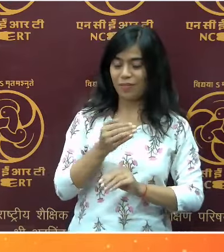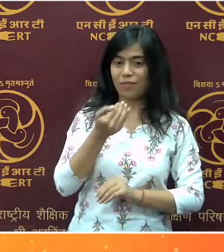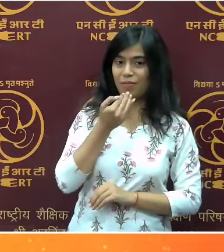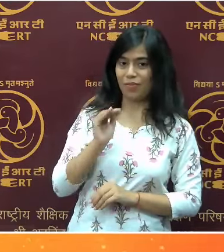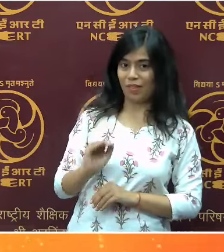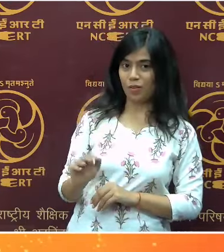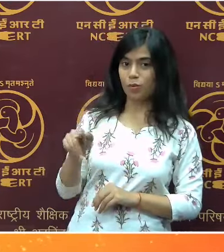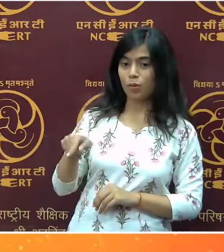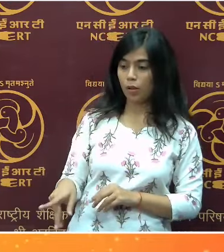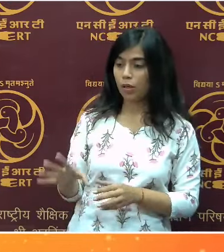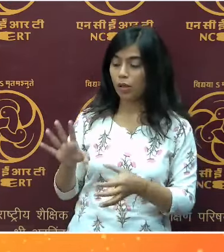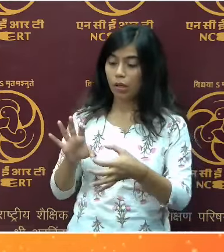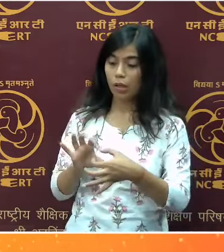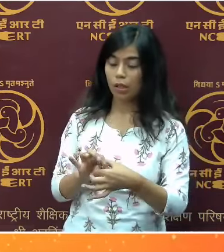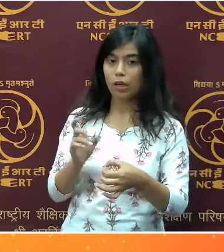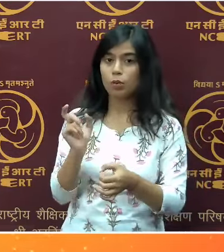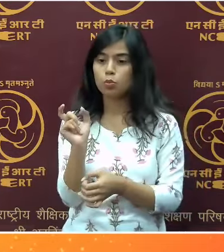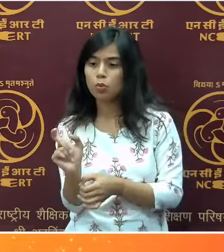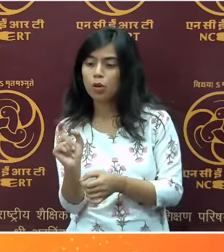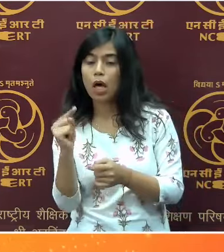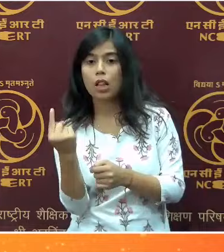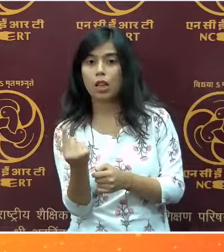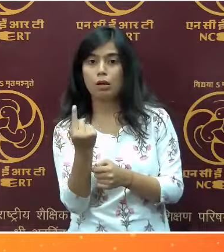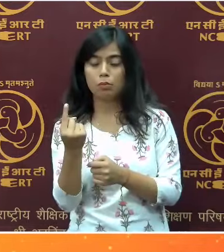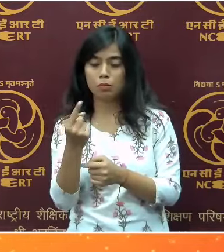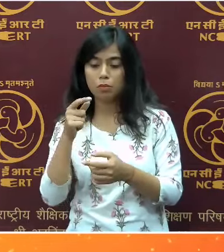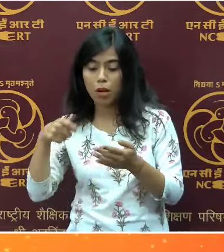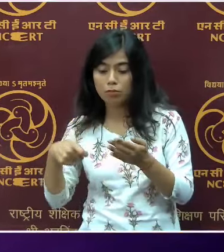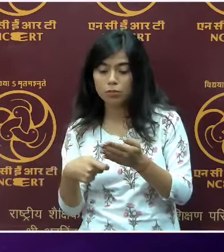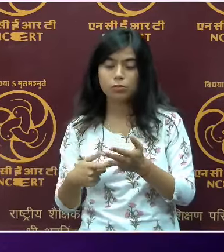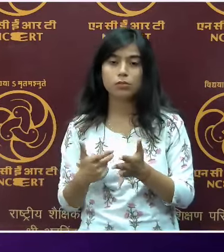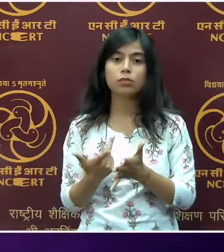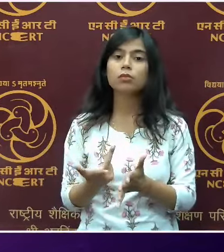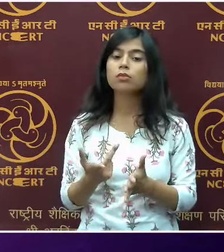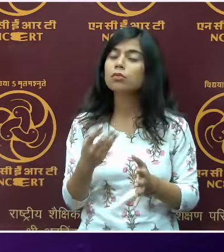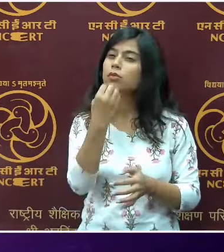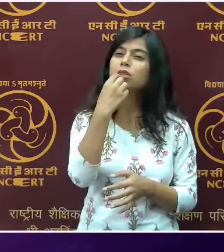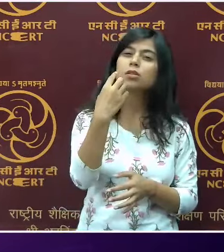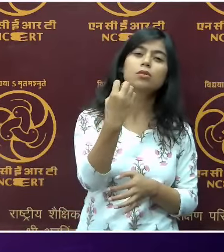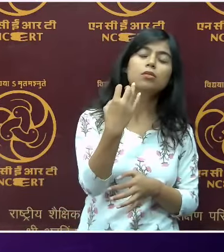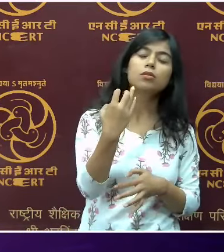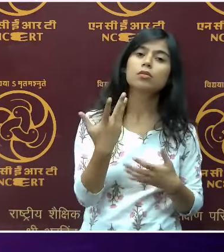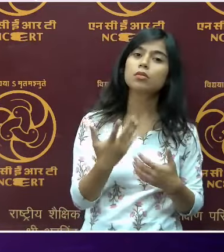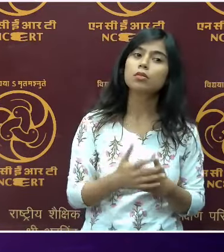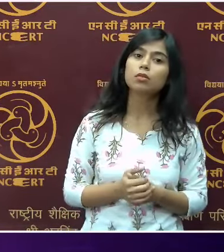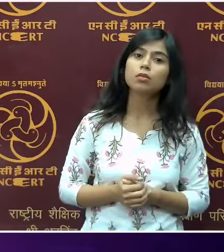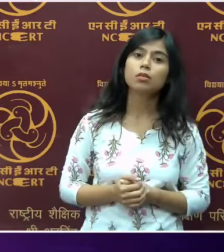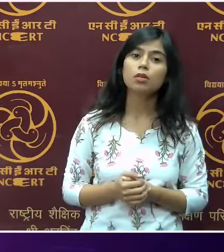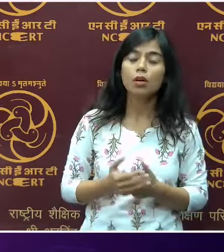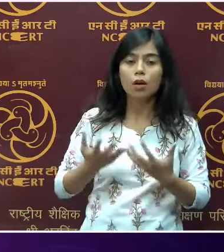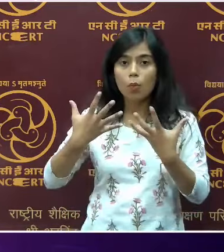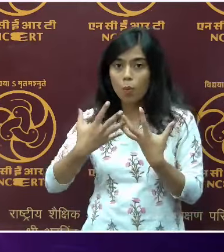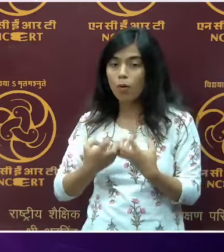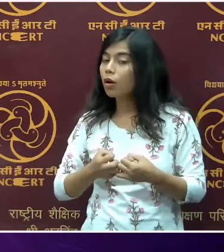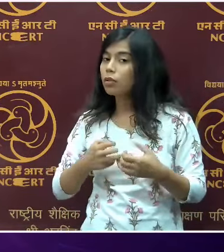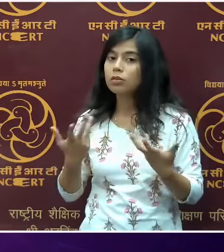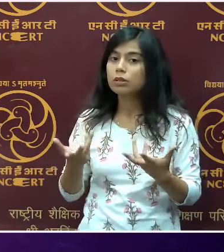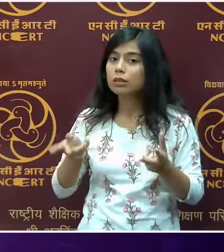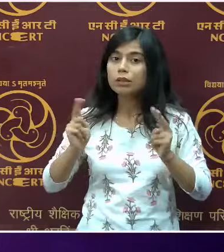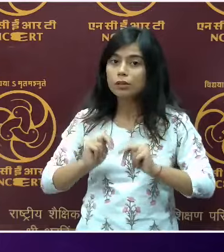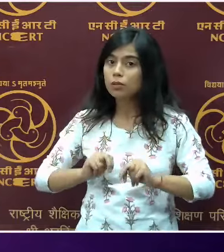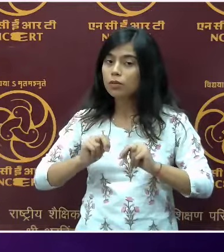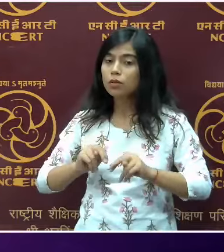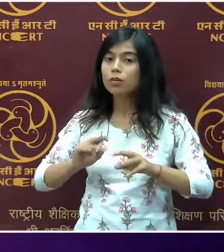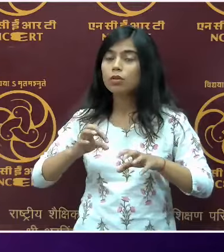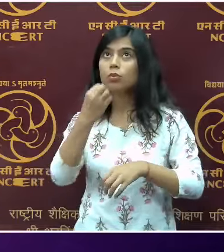circuit with battery, switch and light bulb. So, what are the things we need